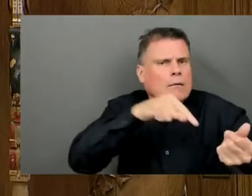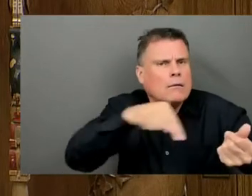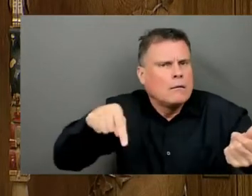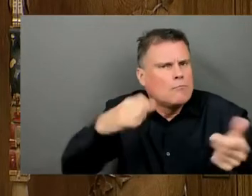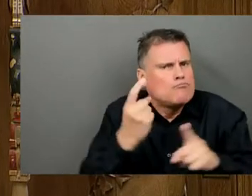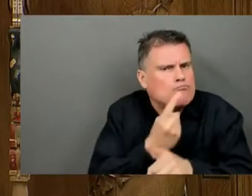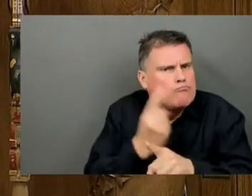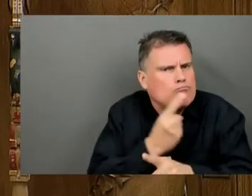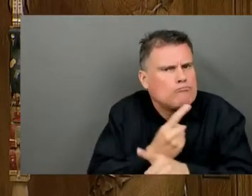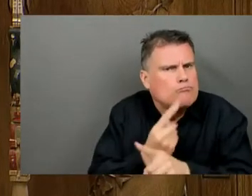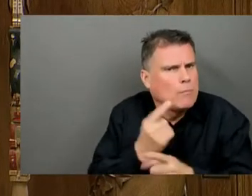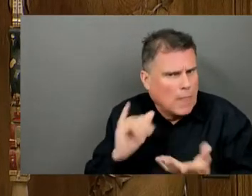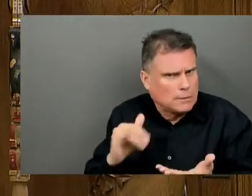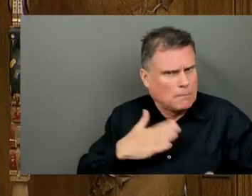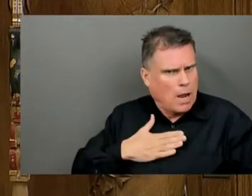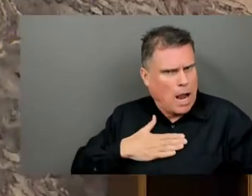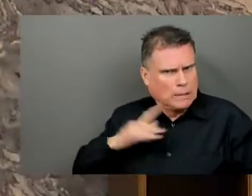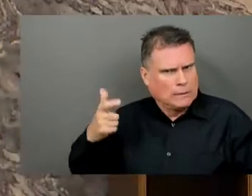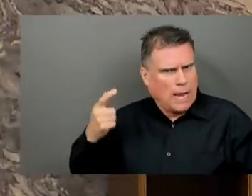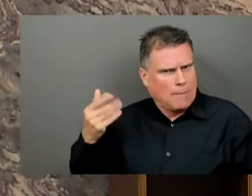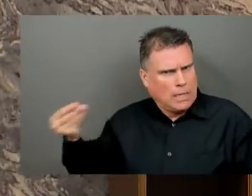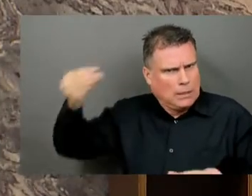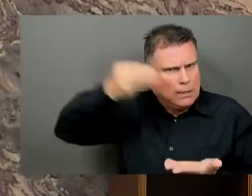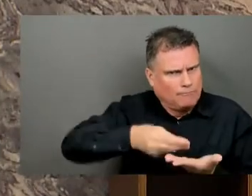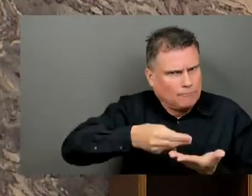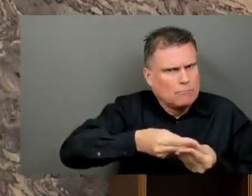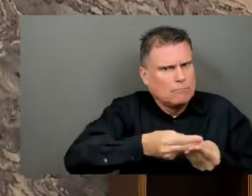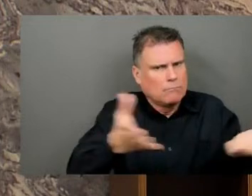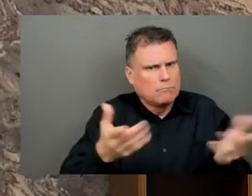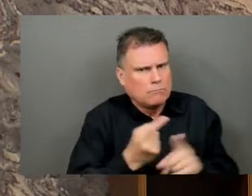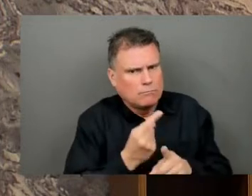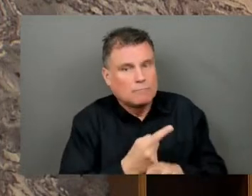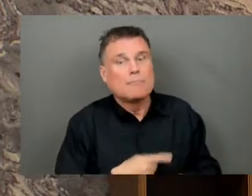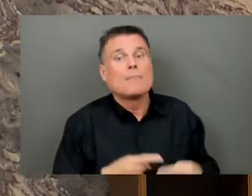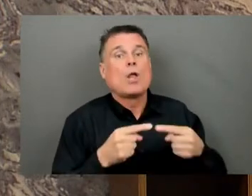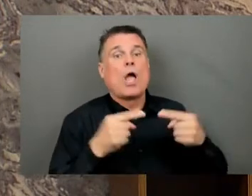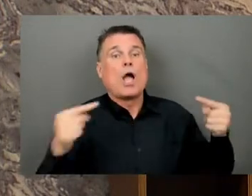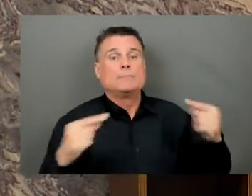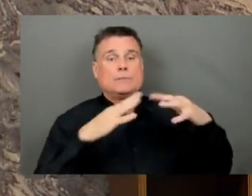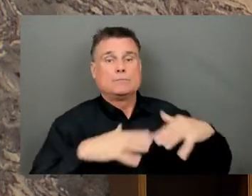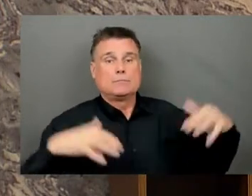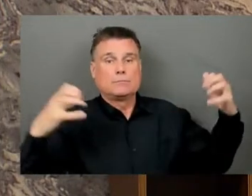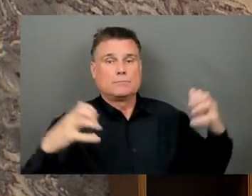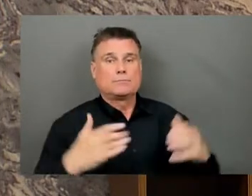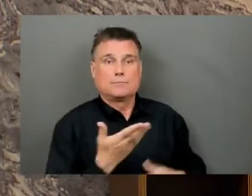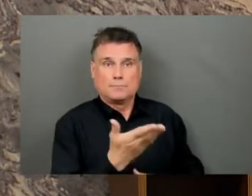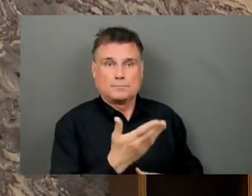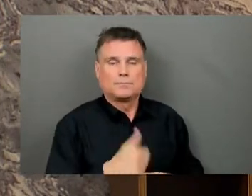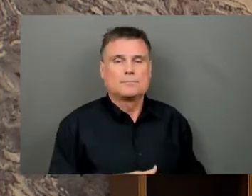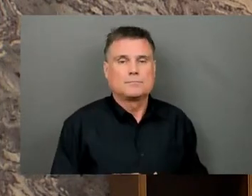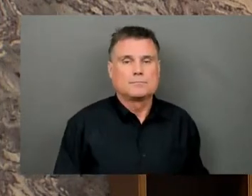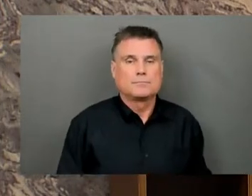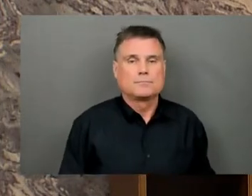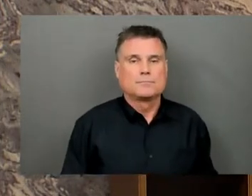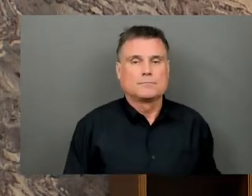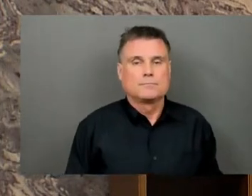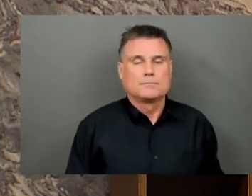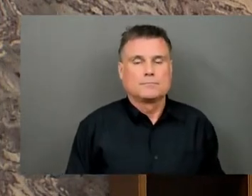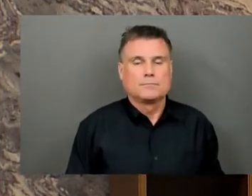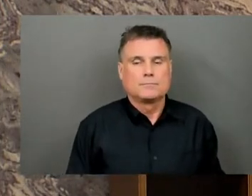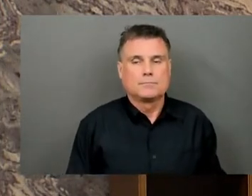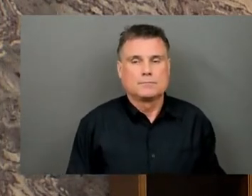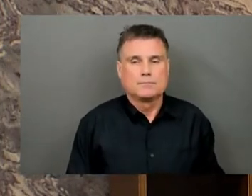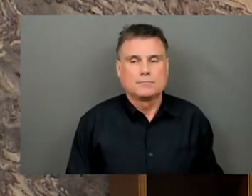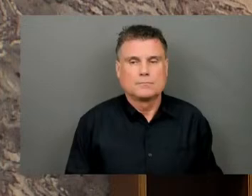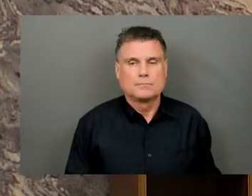Mr. Speaker. Well, I think we've heard some very good points as a